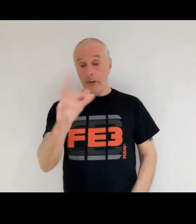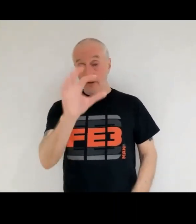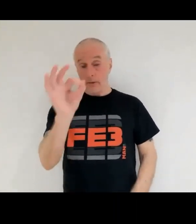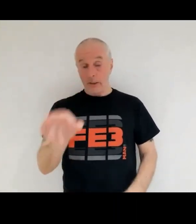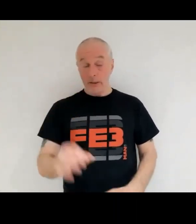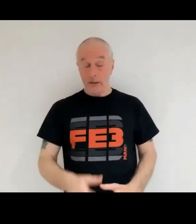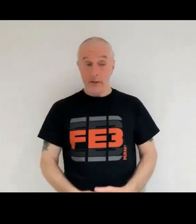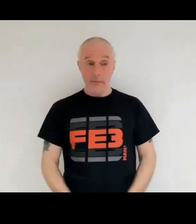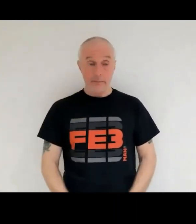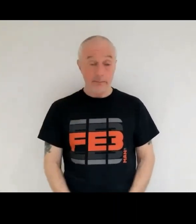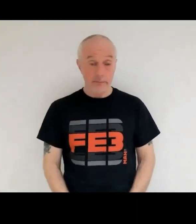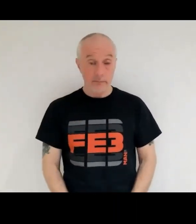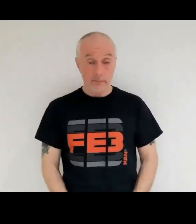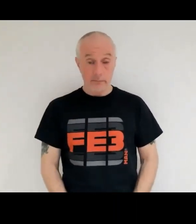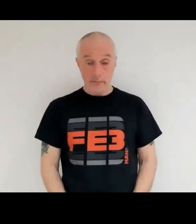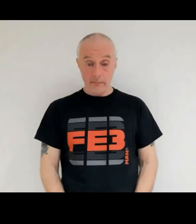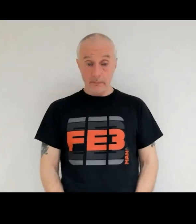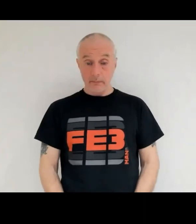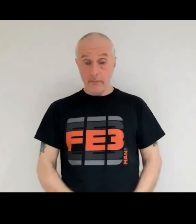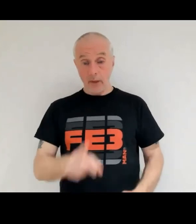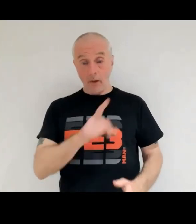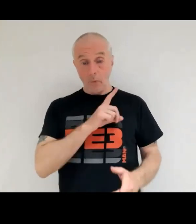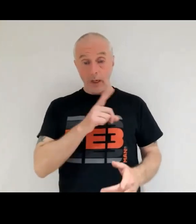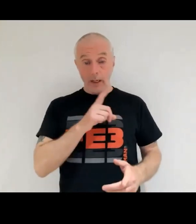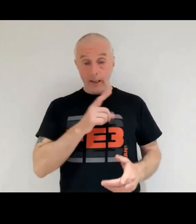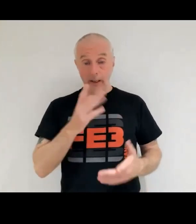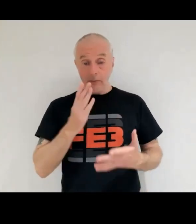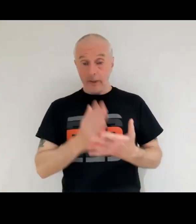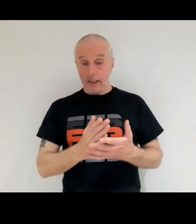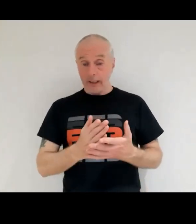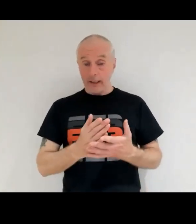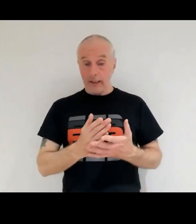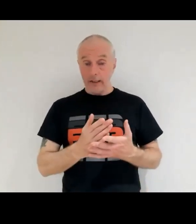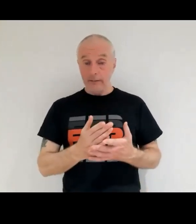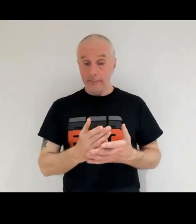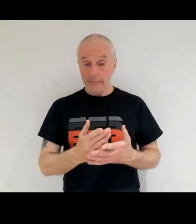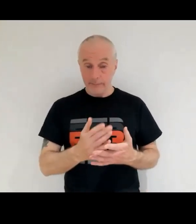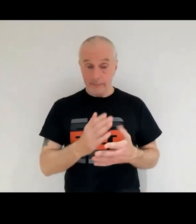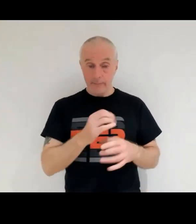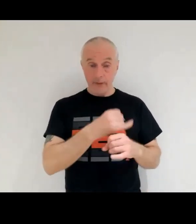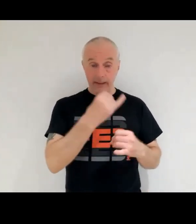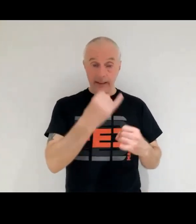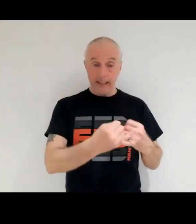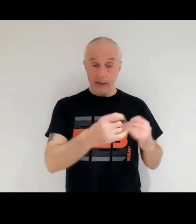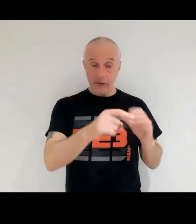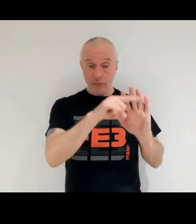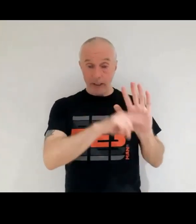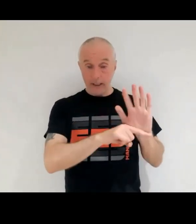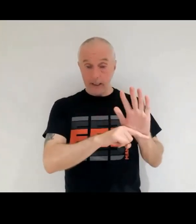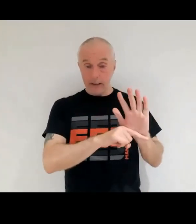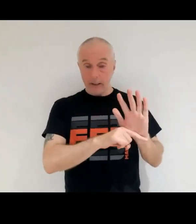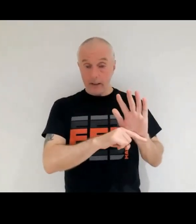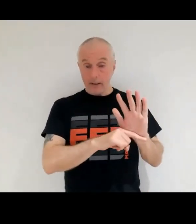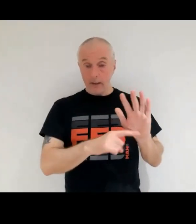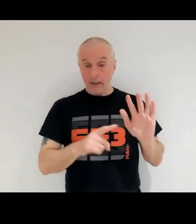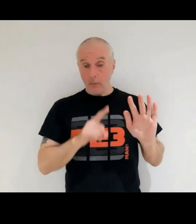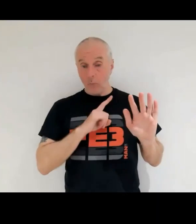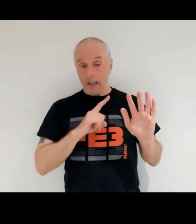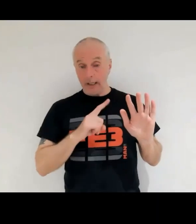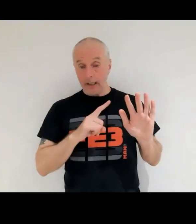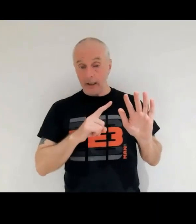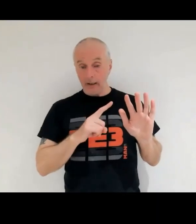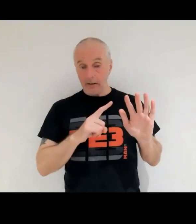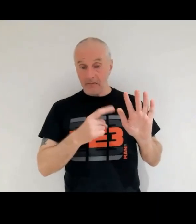and he asked, why was such a low limit on hydrogen set by the gas regulations? Someone must have had a reason for setting it quite so